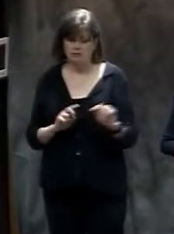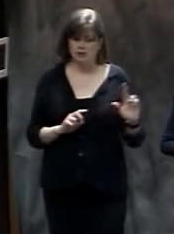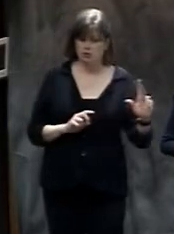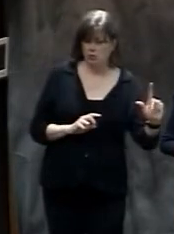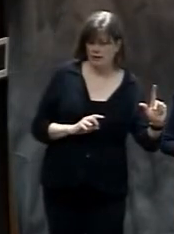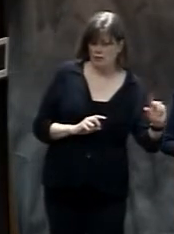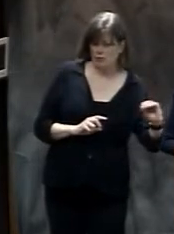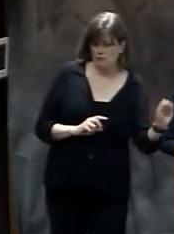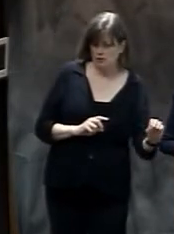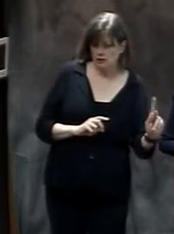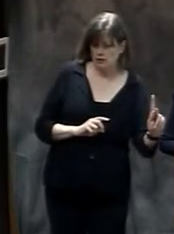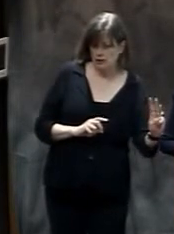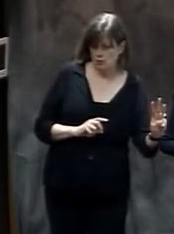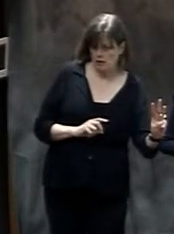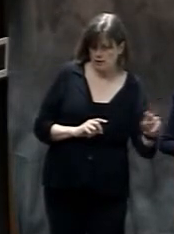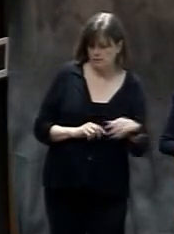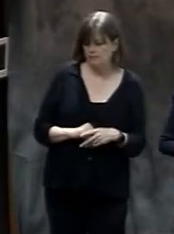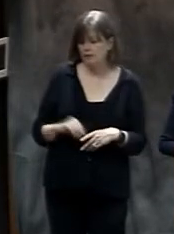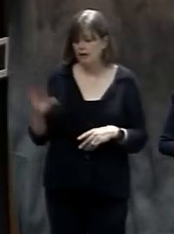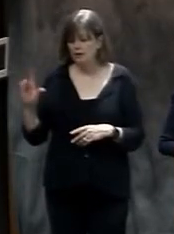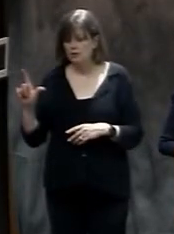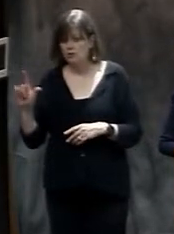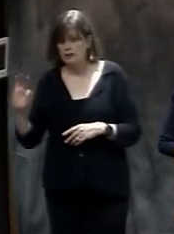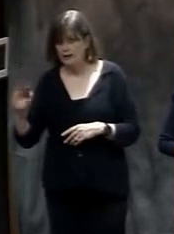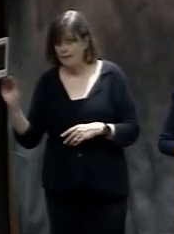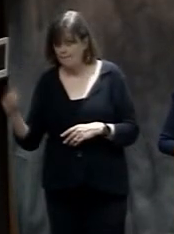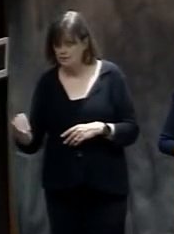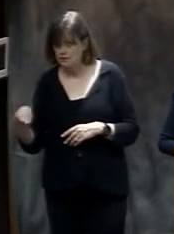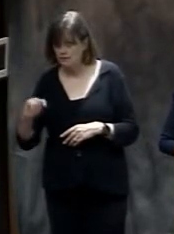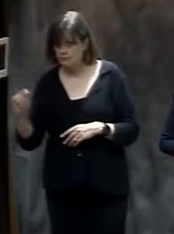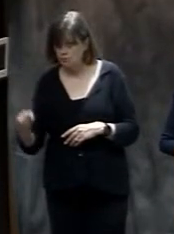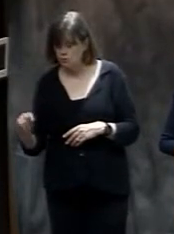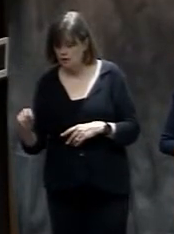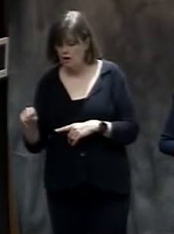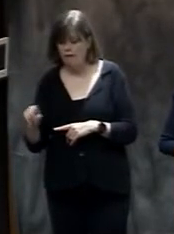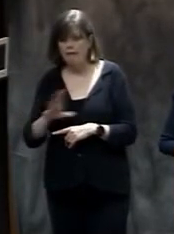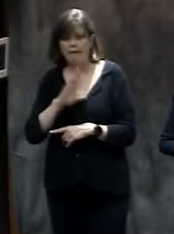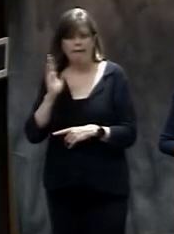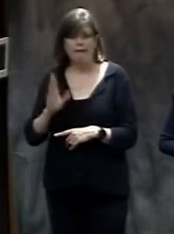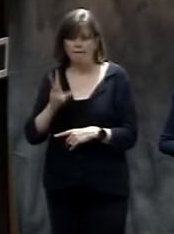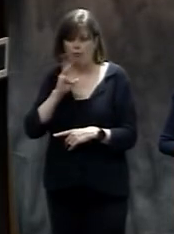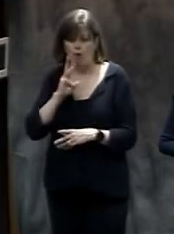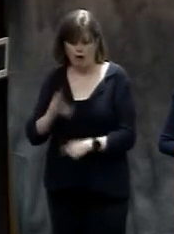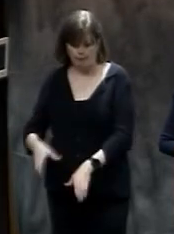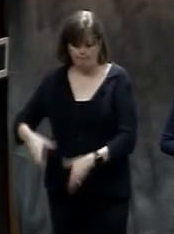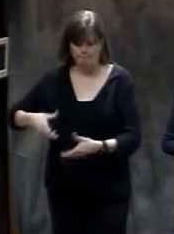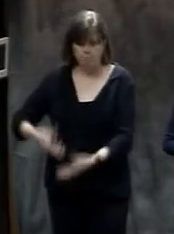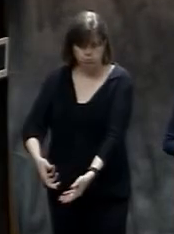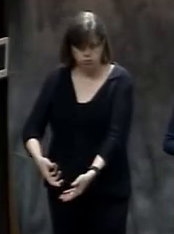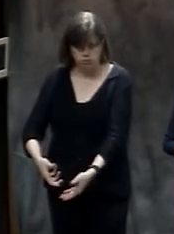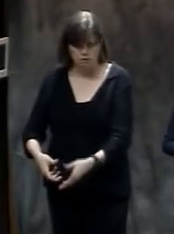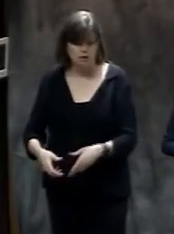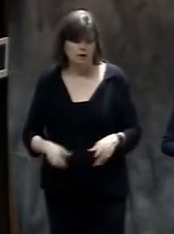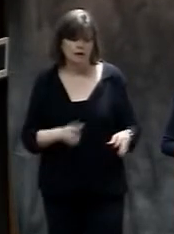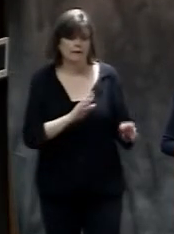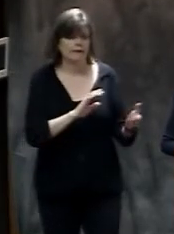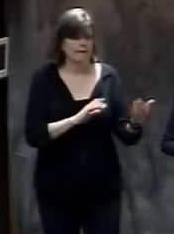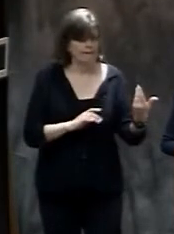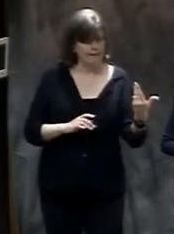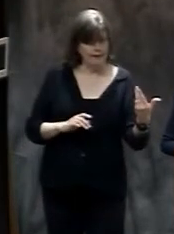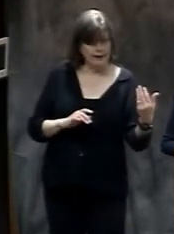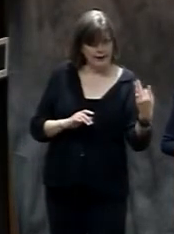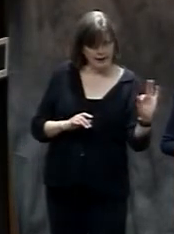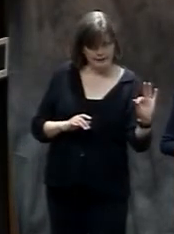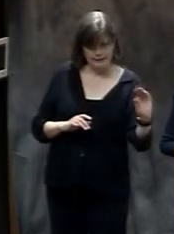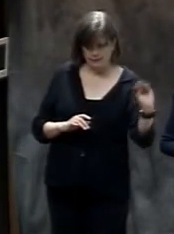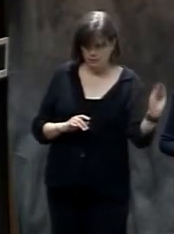Key West. 29% of the population in Tucson never removed their standing water, compared to 19% in Key West. And